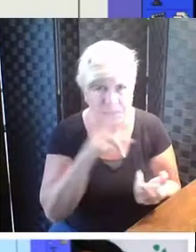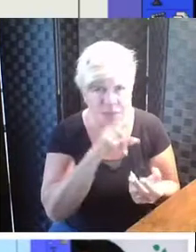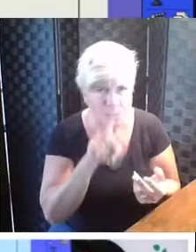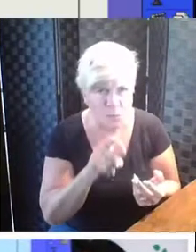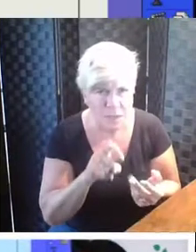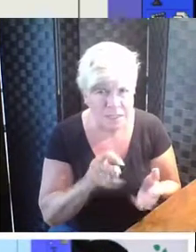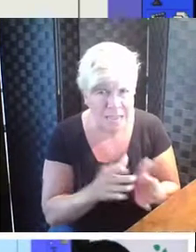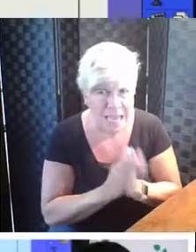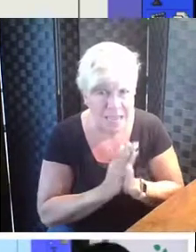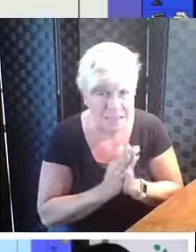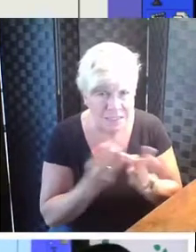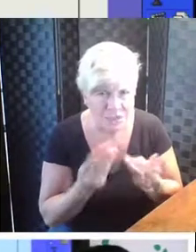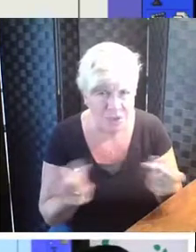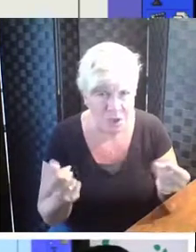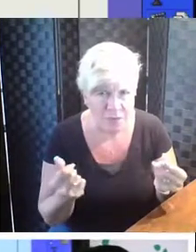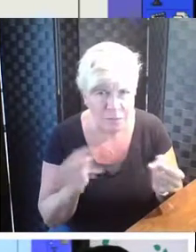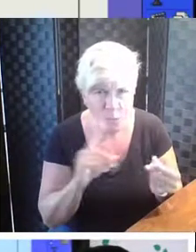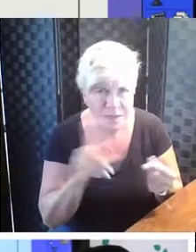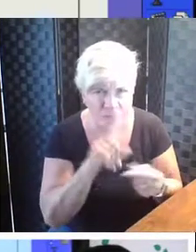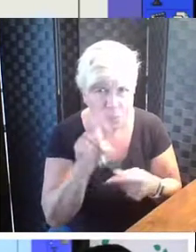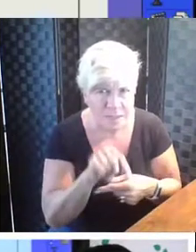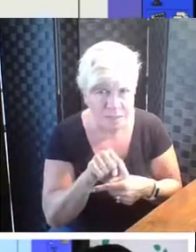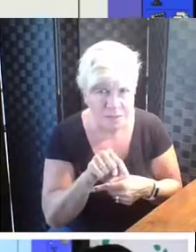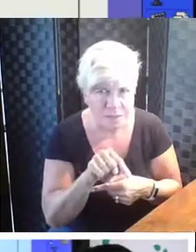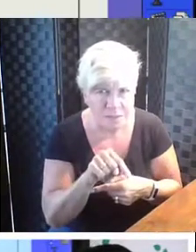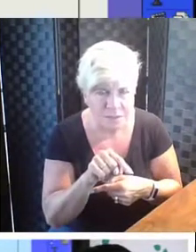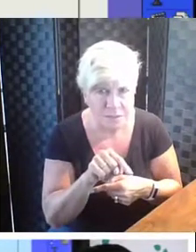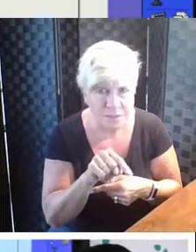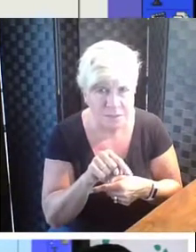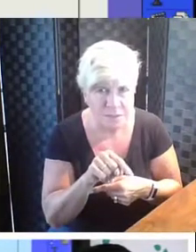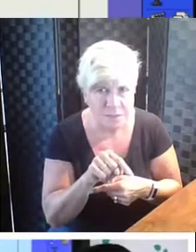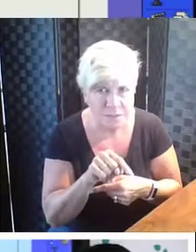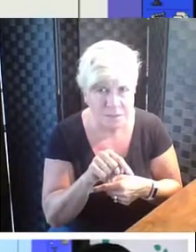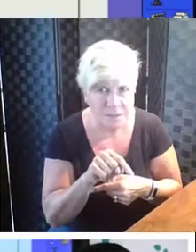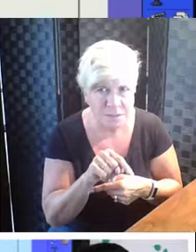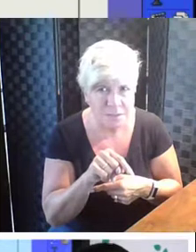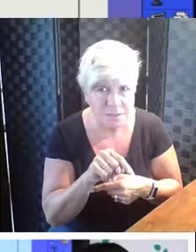that they're asking us to solve in that problem?